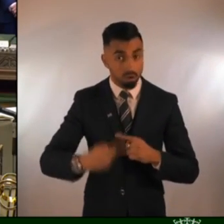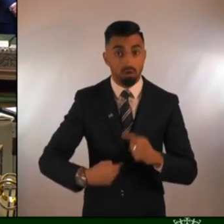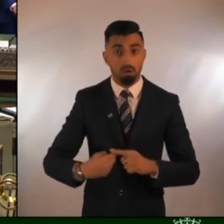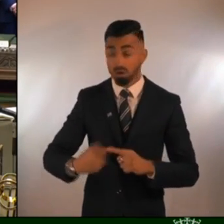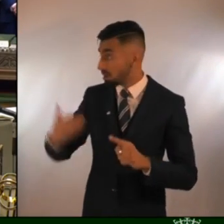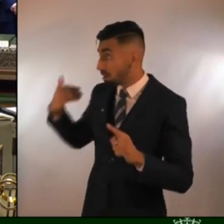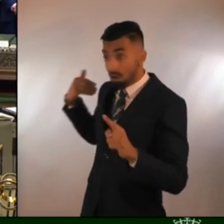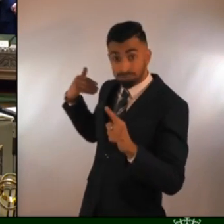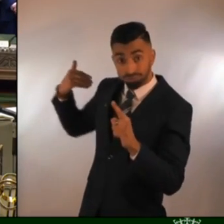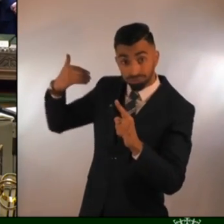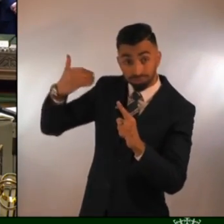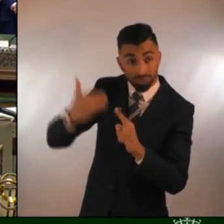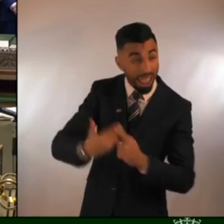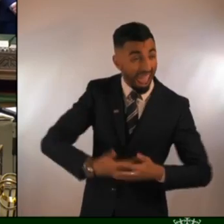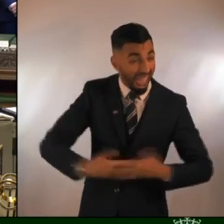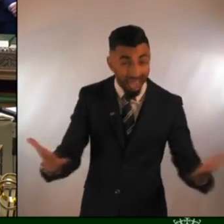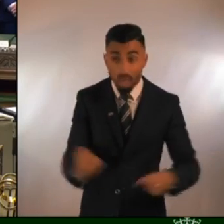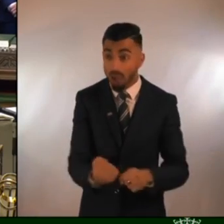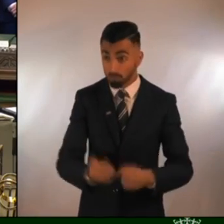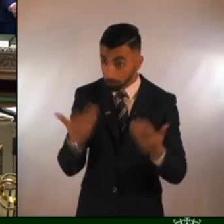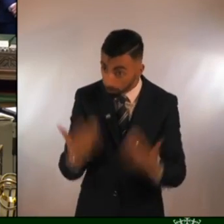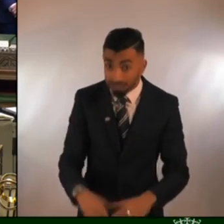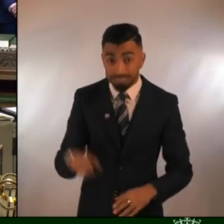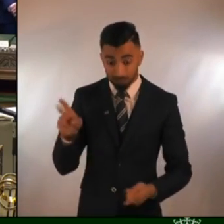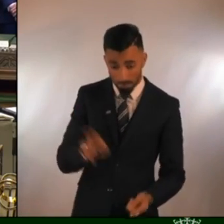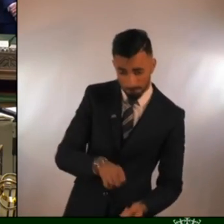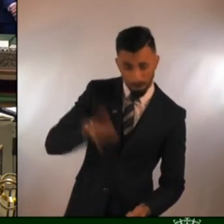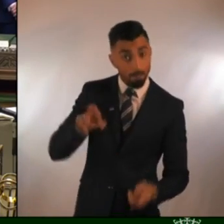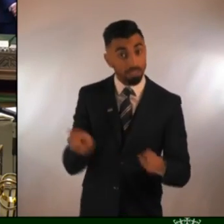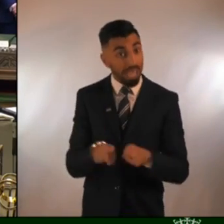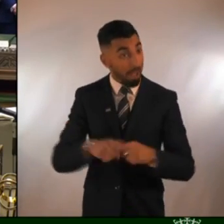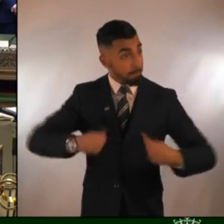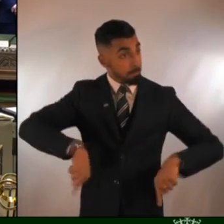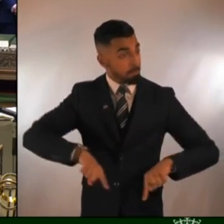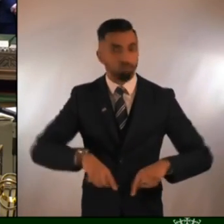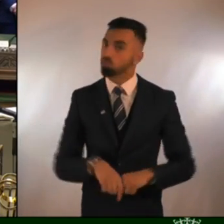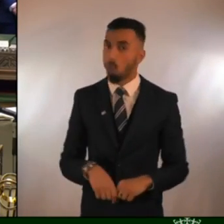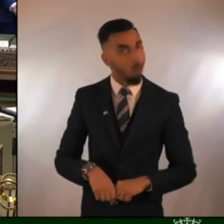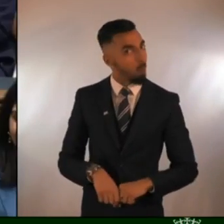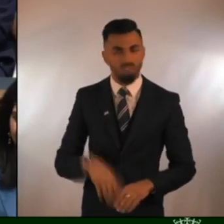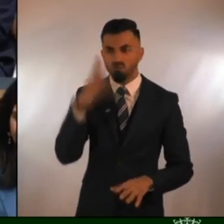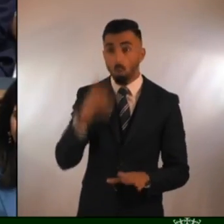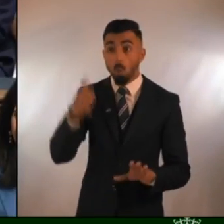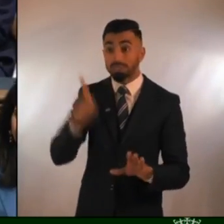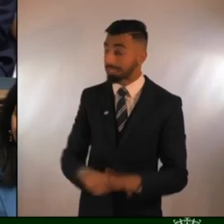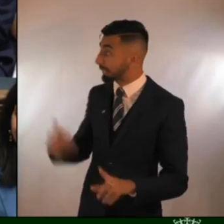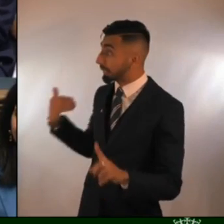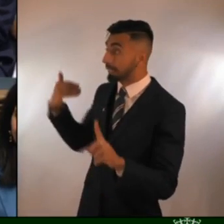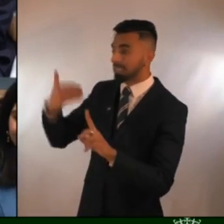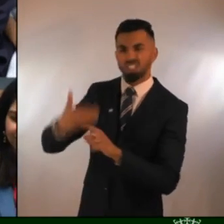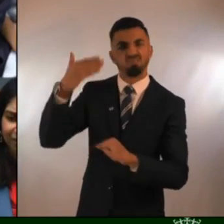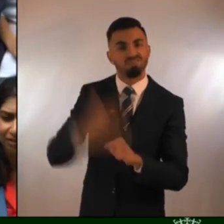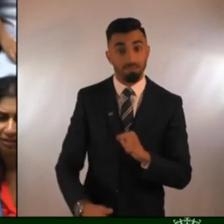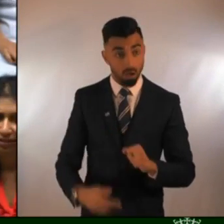ever. As a percentage of GDP, it will be the highest in nearly 40 years, higher than the US, China, France